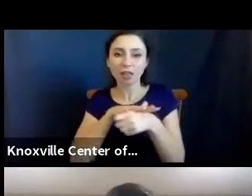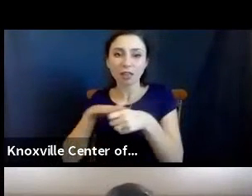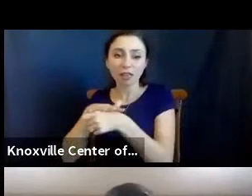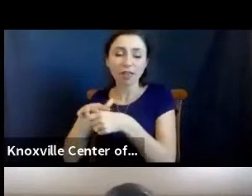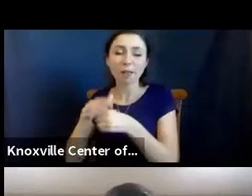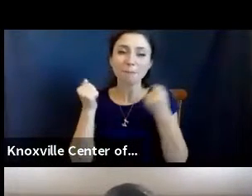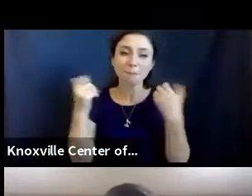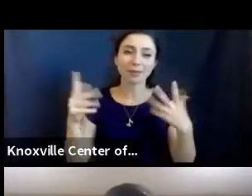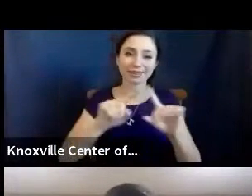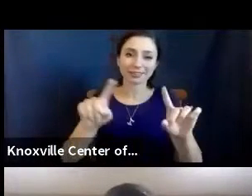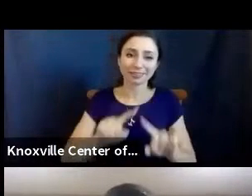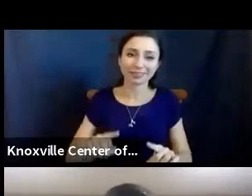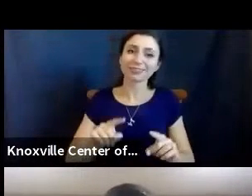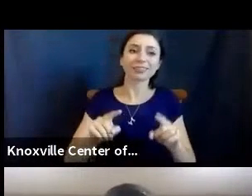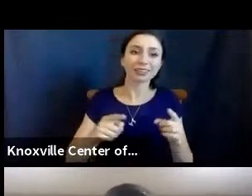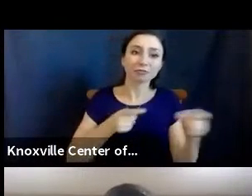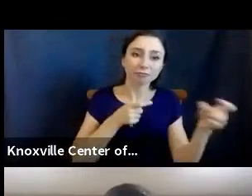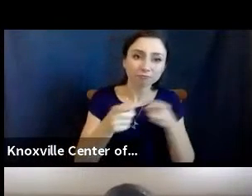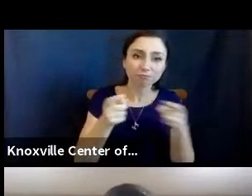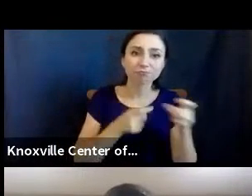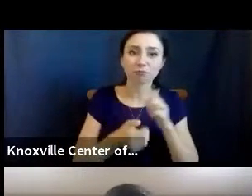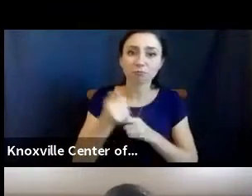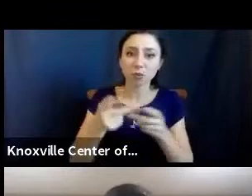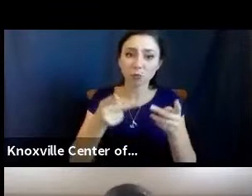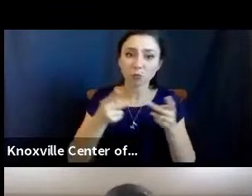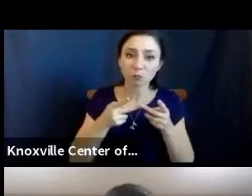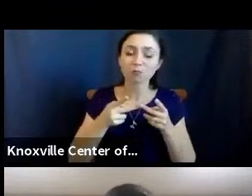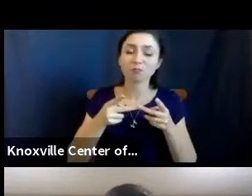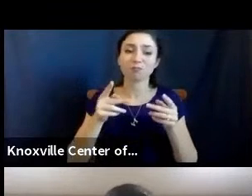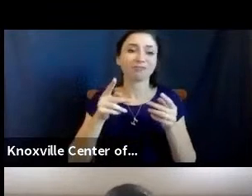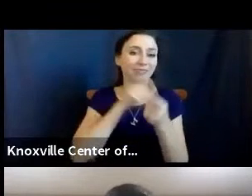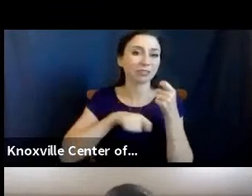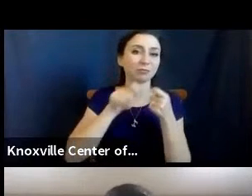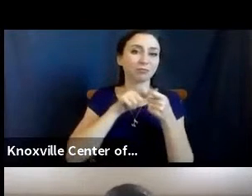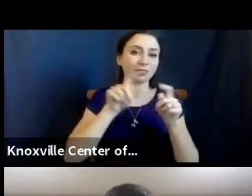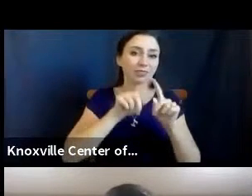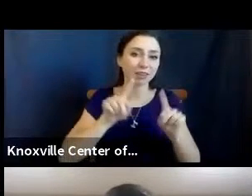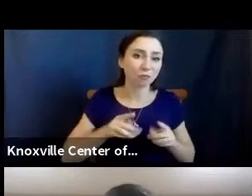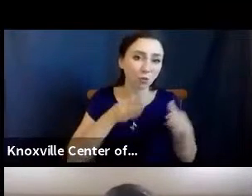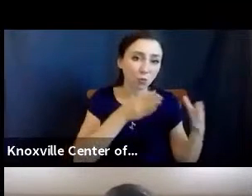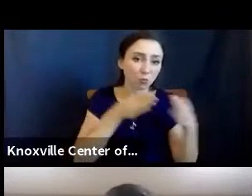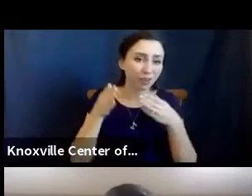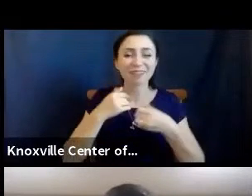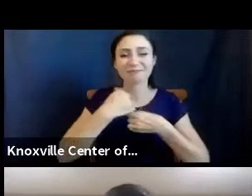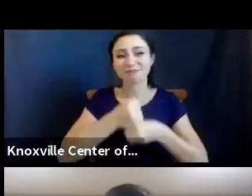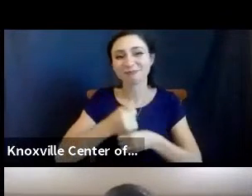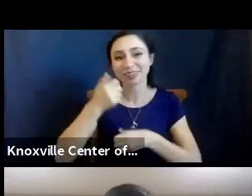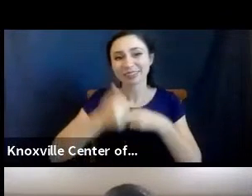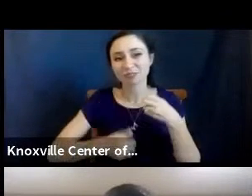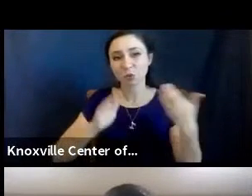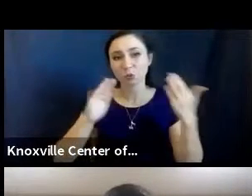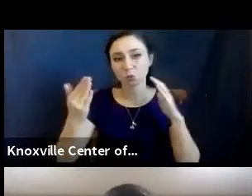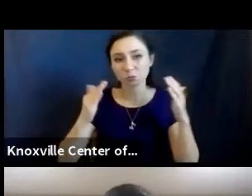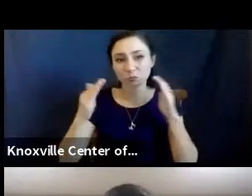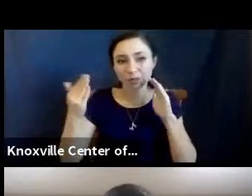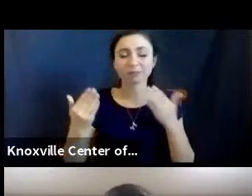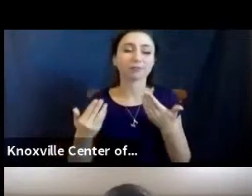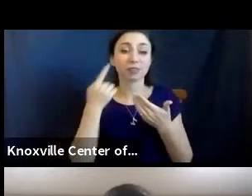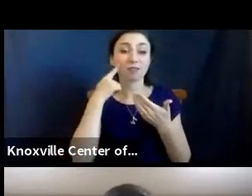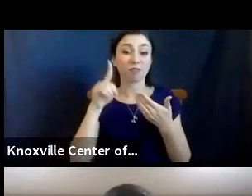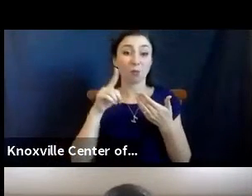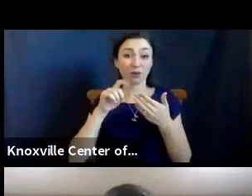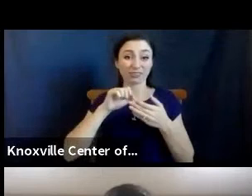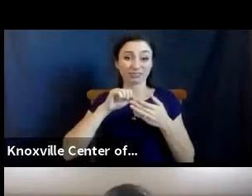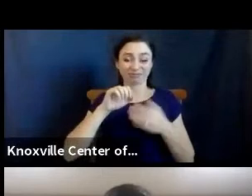most places, but the details of those differ in ways that make comparison difficult. And finally, for circumstances like a pandemic,